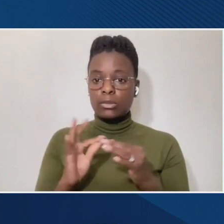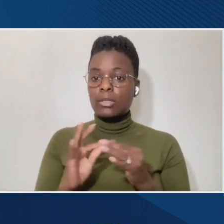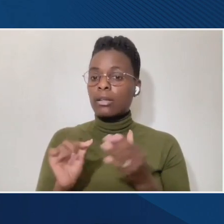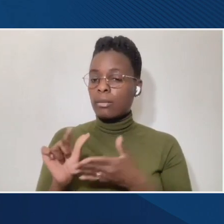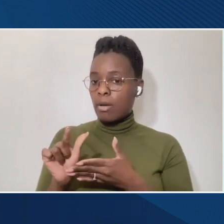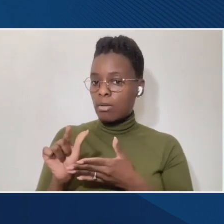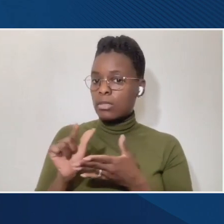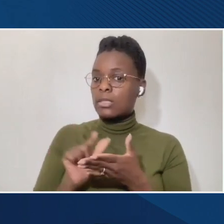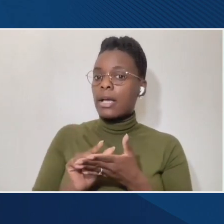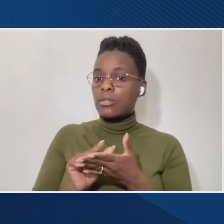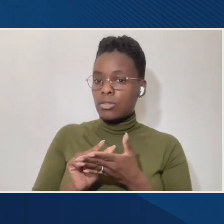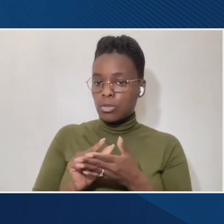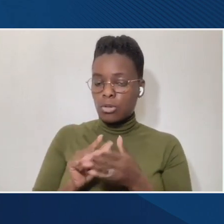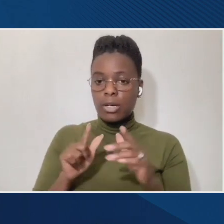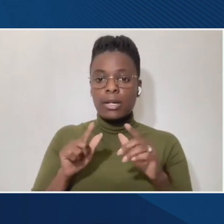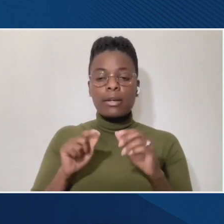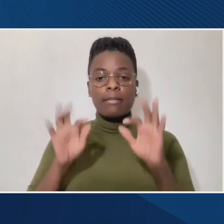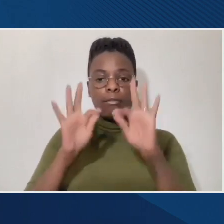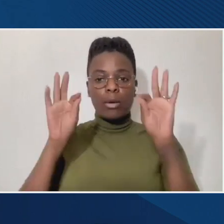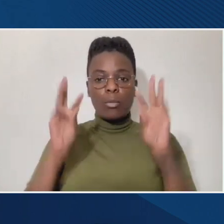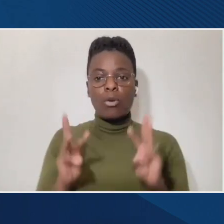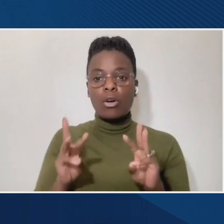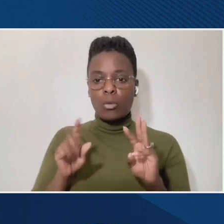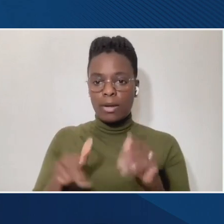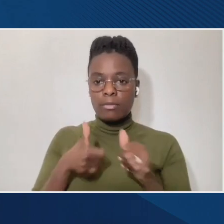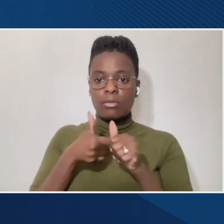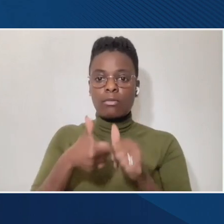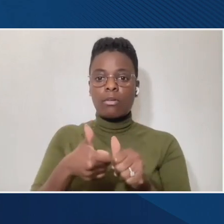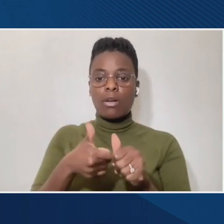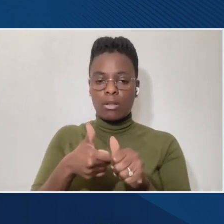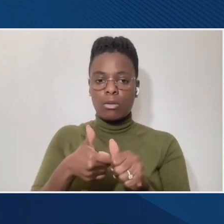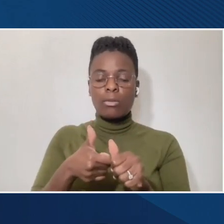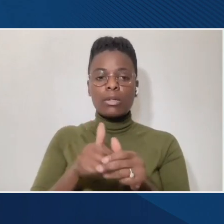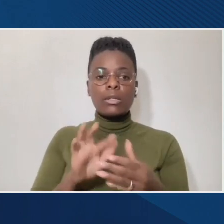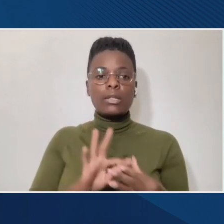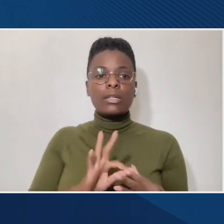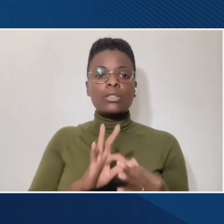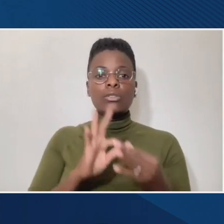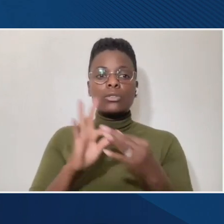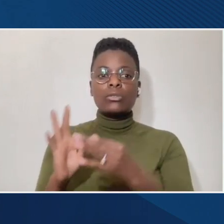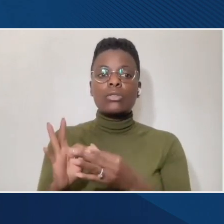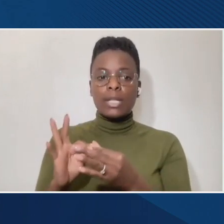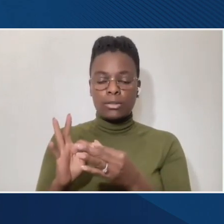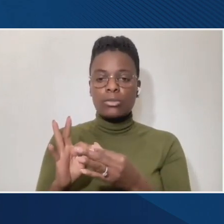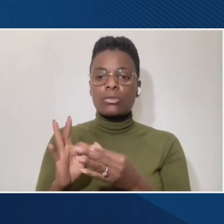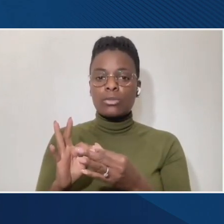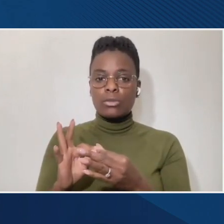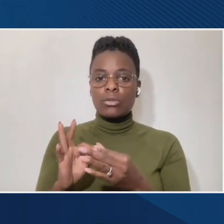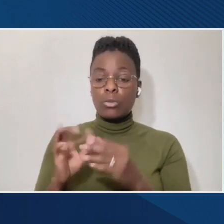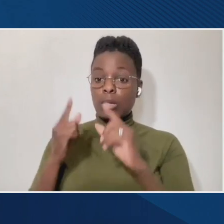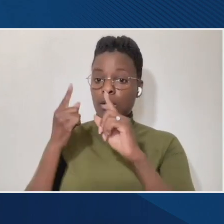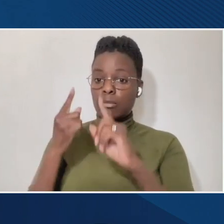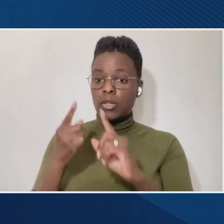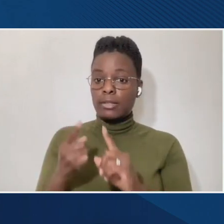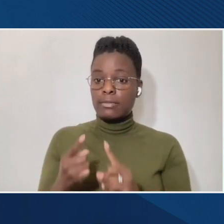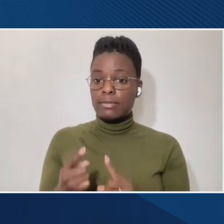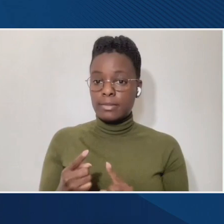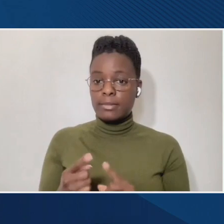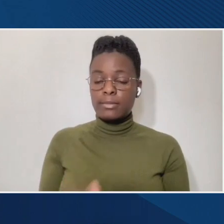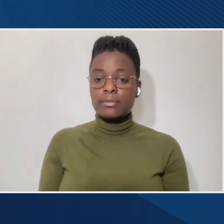was reauthorized. So we do not have the ability to alter those amounts without